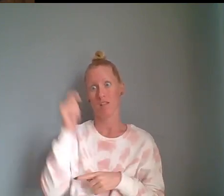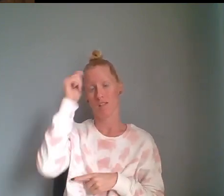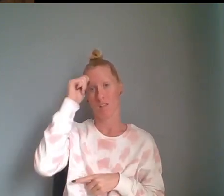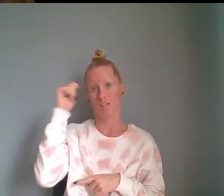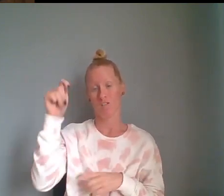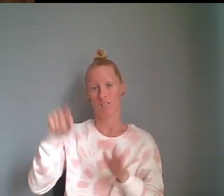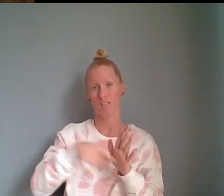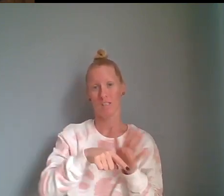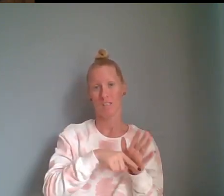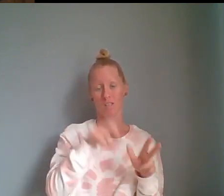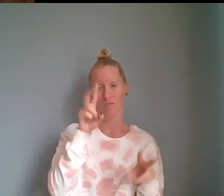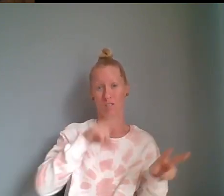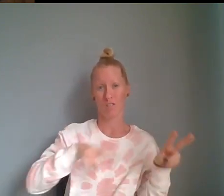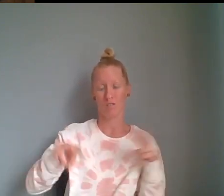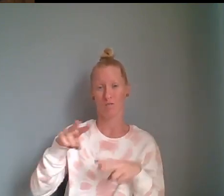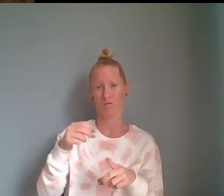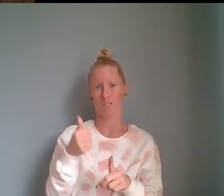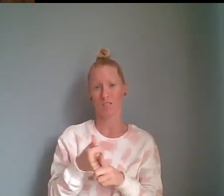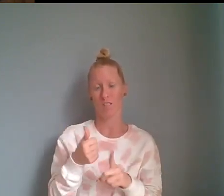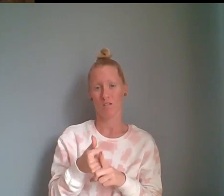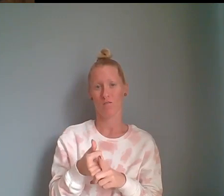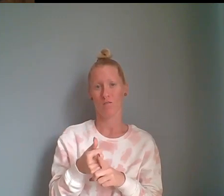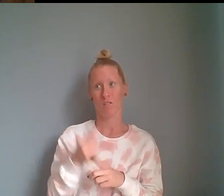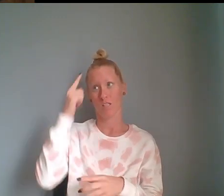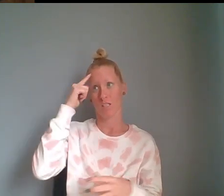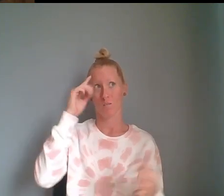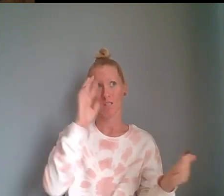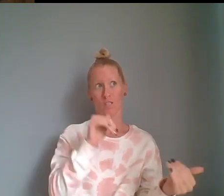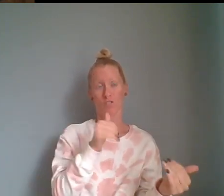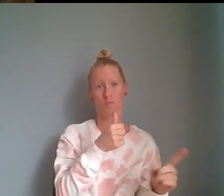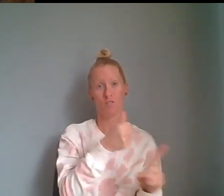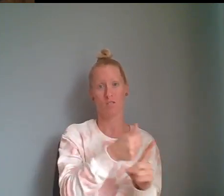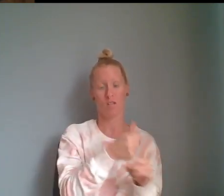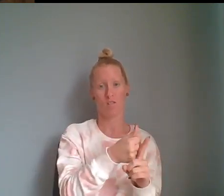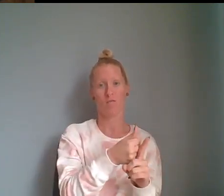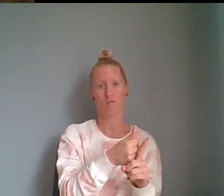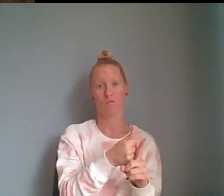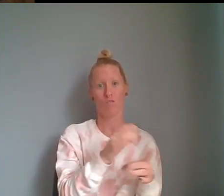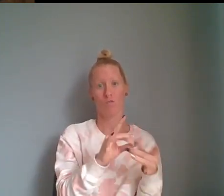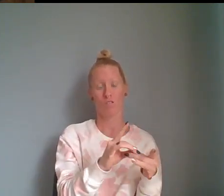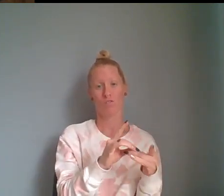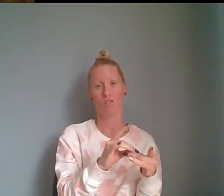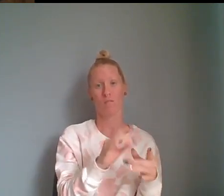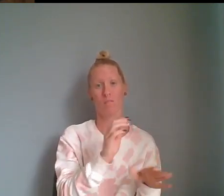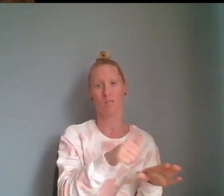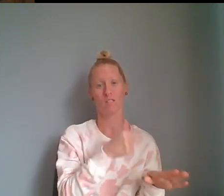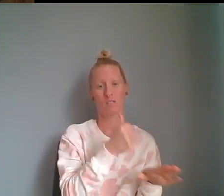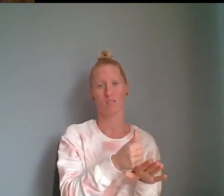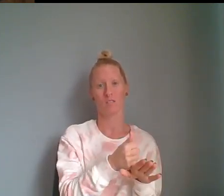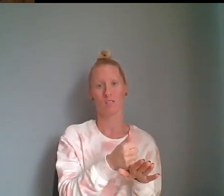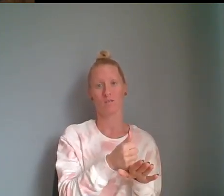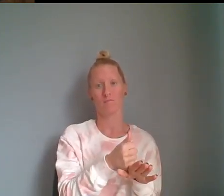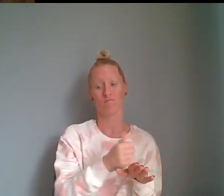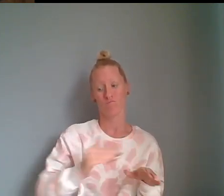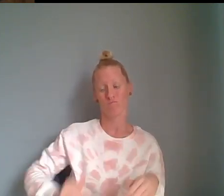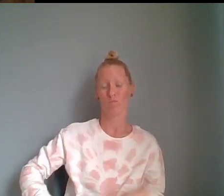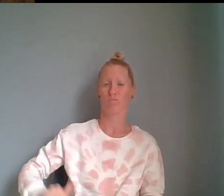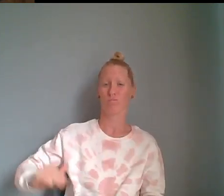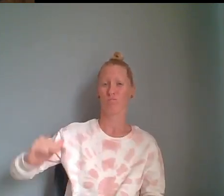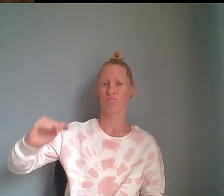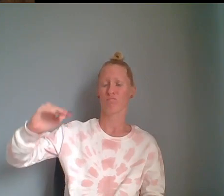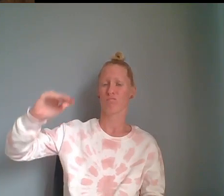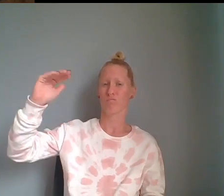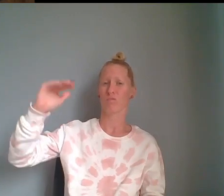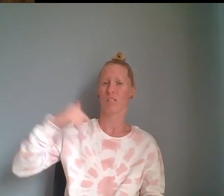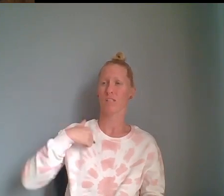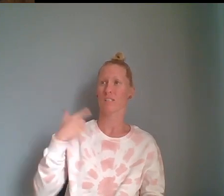that negative views of the self and expectations about the self and relationships are based on upbringings that really